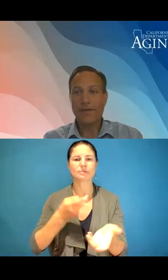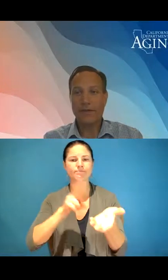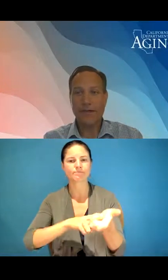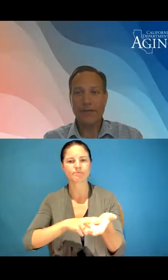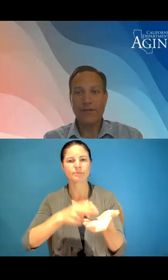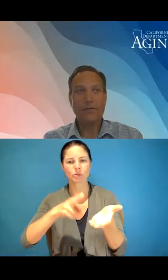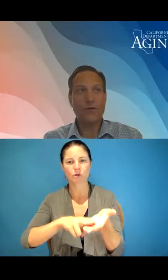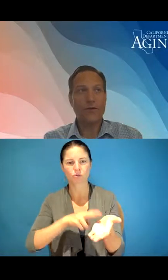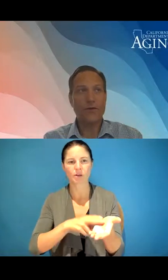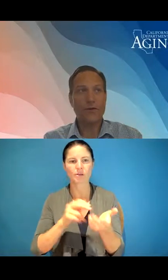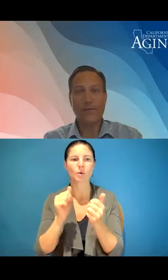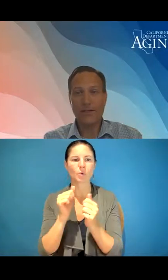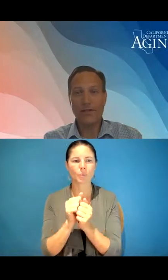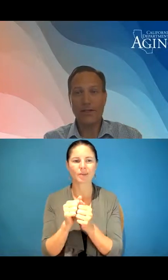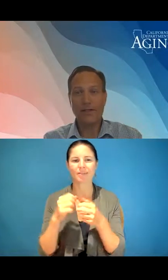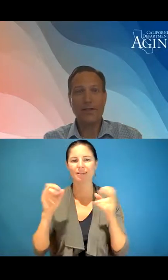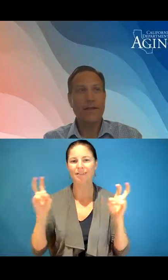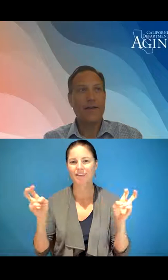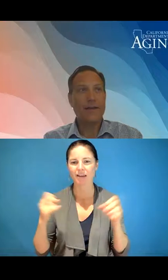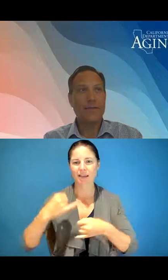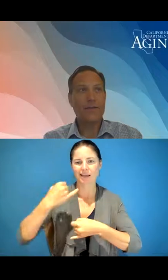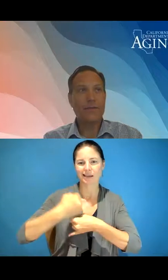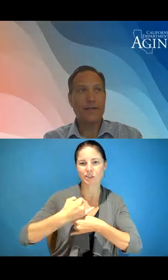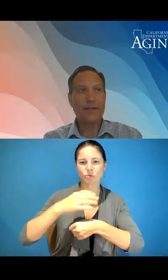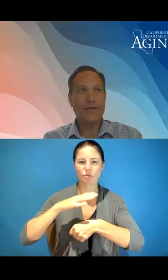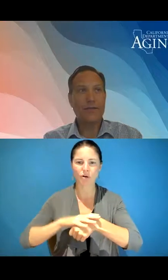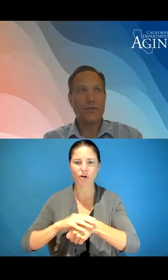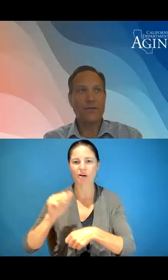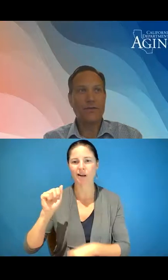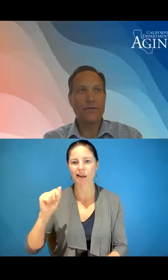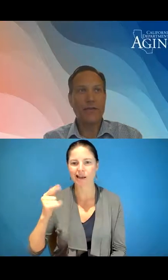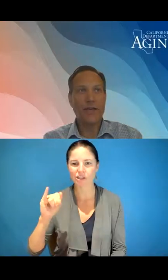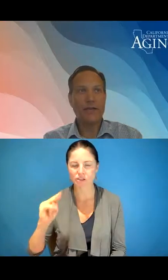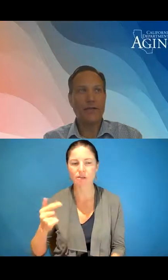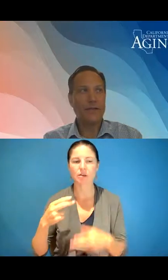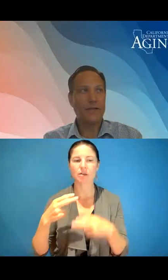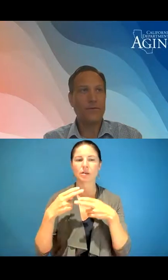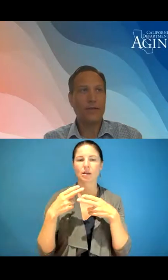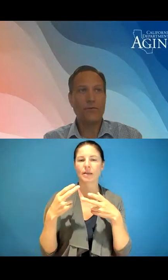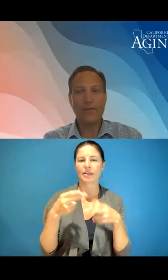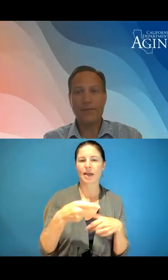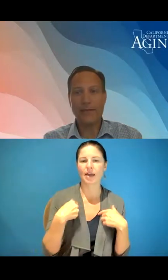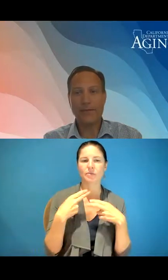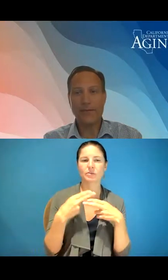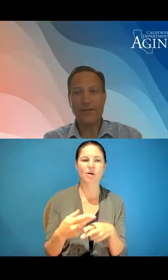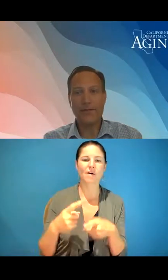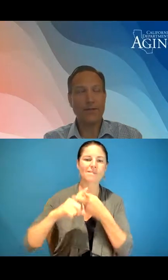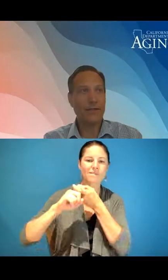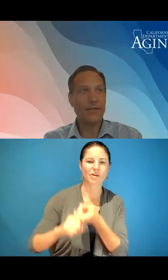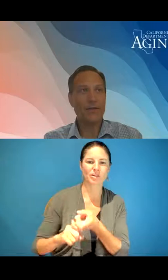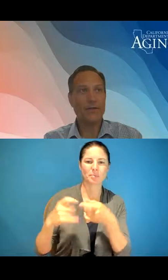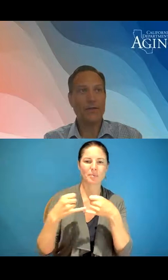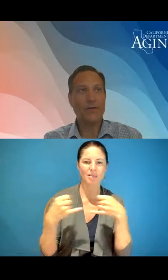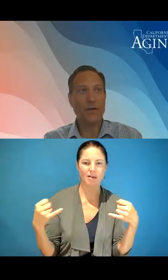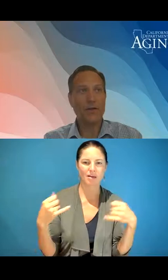the Institute on Aging, what they call their friendship line. That friendship line had initially served three counties in California. We expanded that friendship